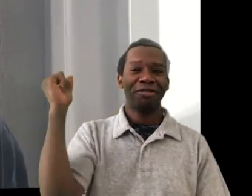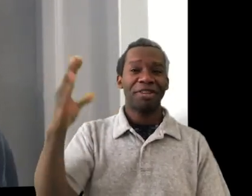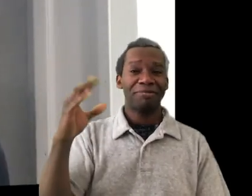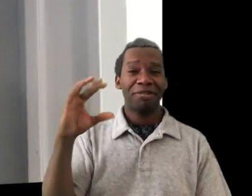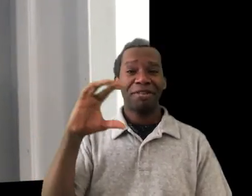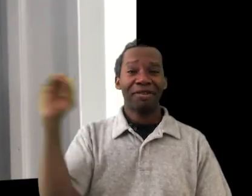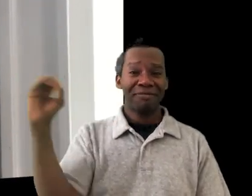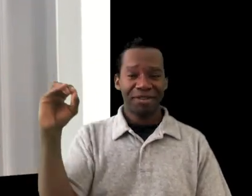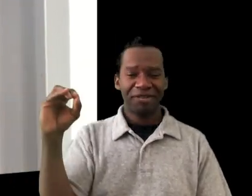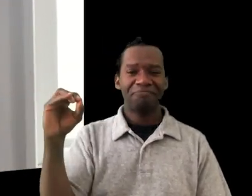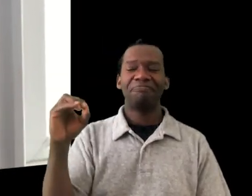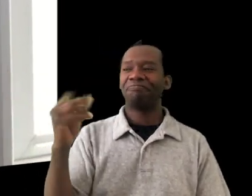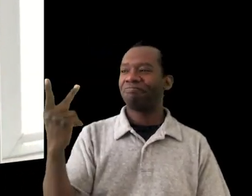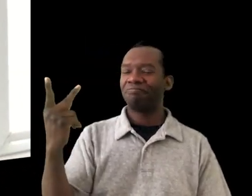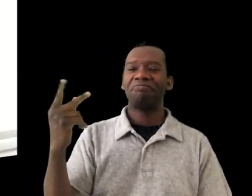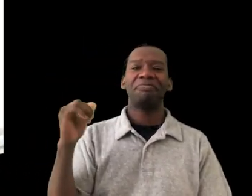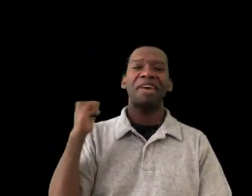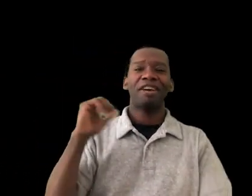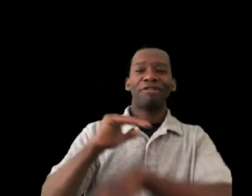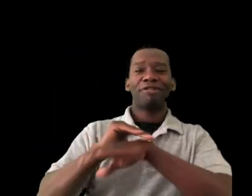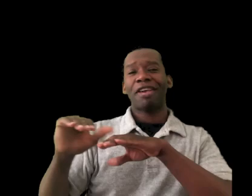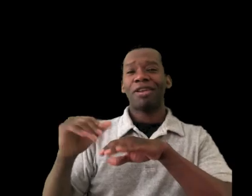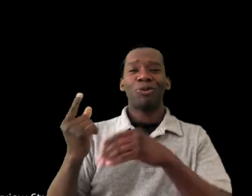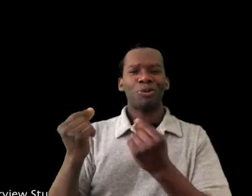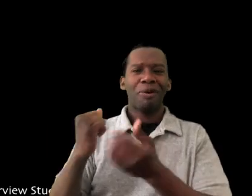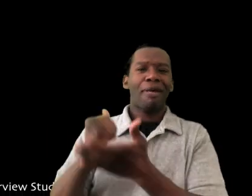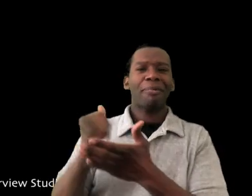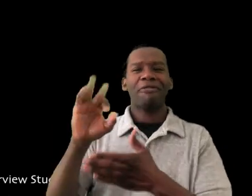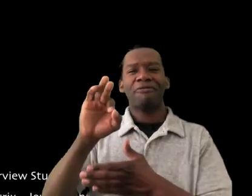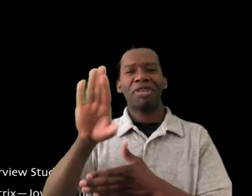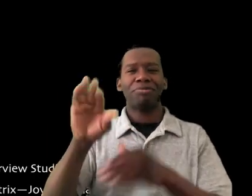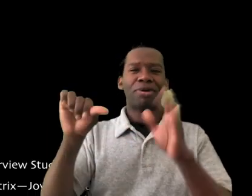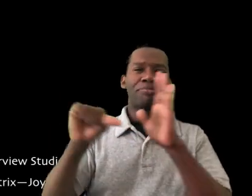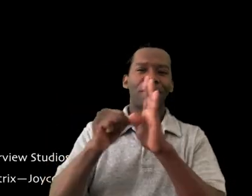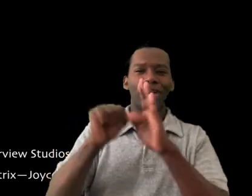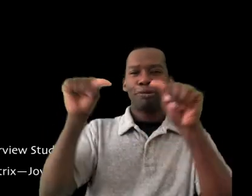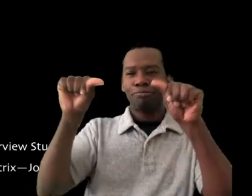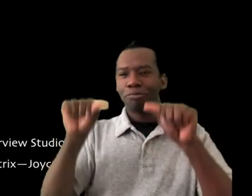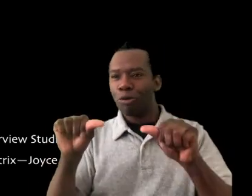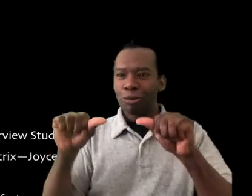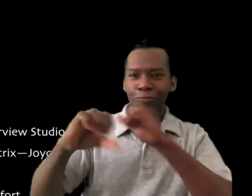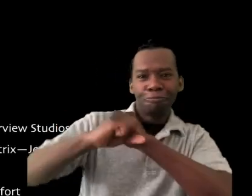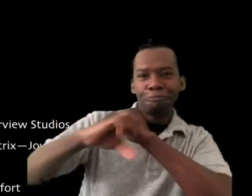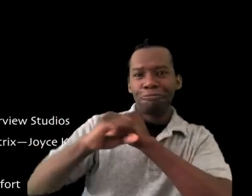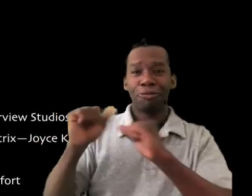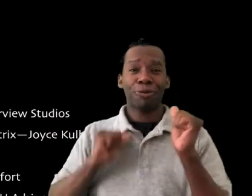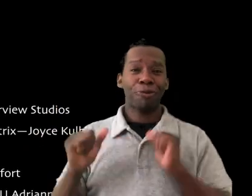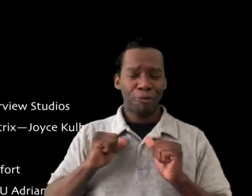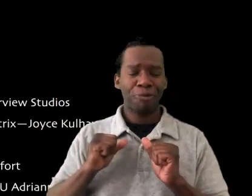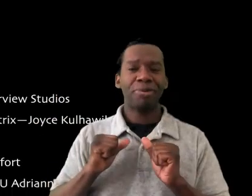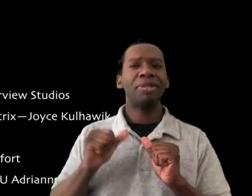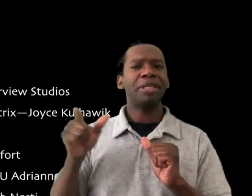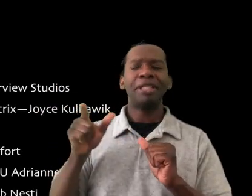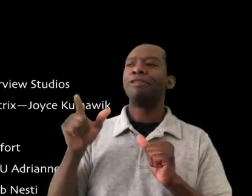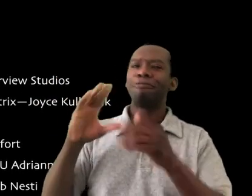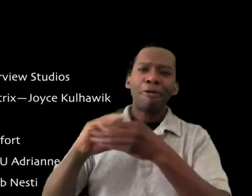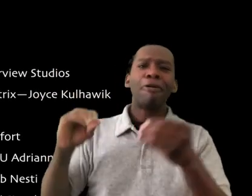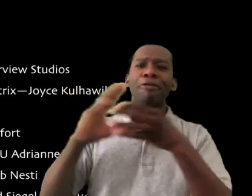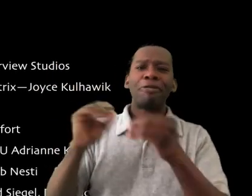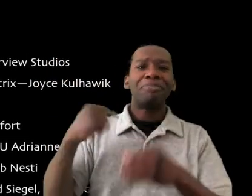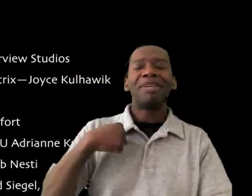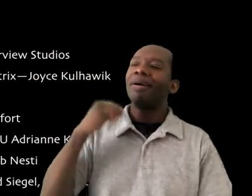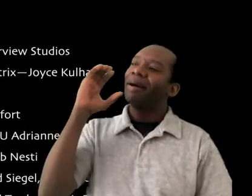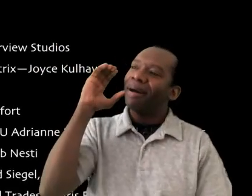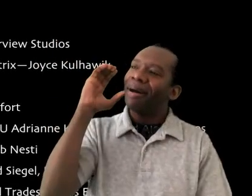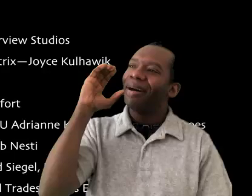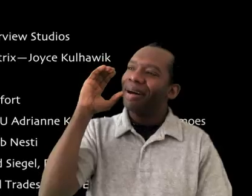his experiences in the Boston theater scene. His stories were very inspiring to me, and I'm grateful to have known him and worked with him. Johnny Lee, for all you've done,